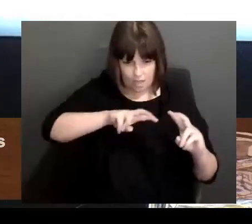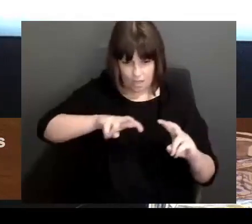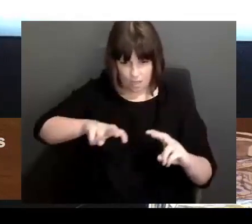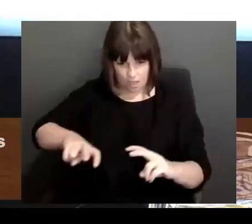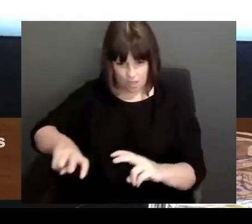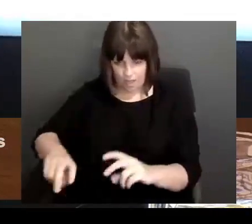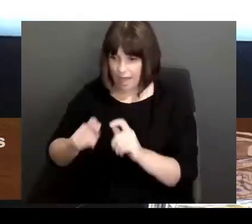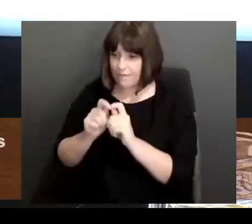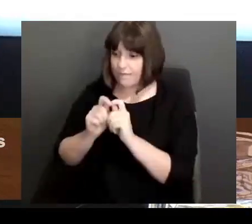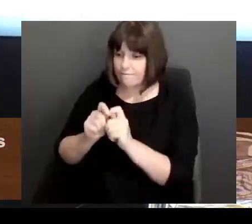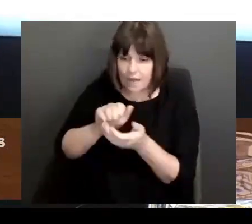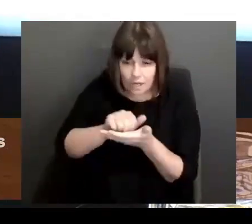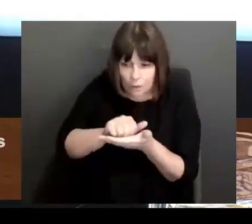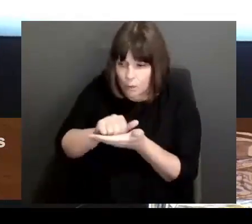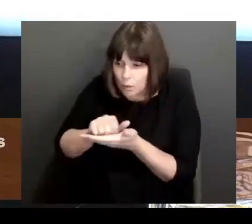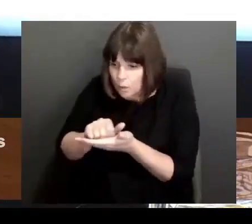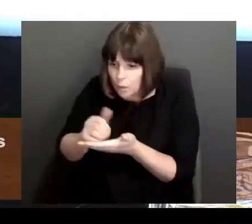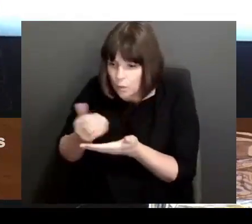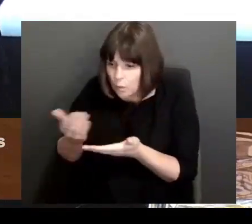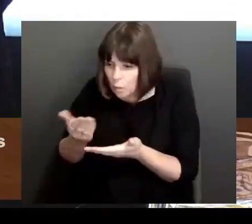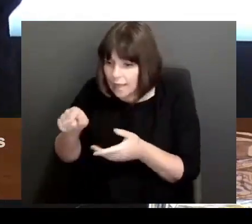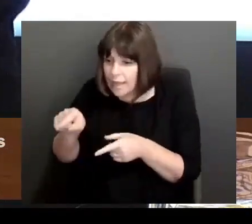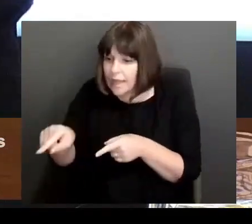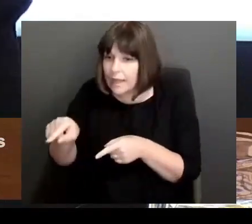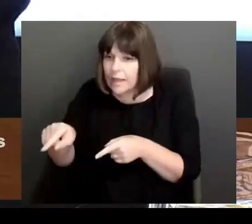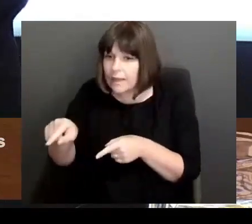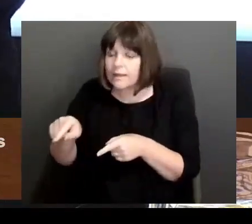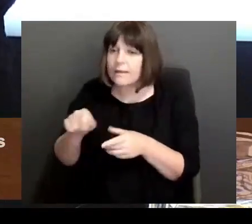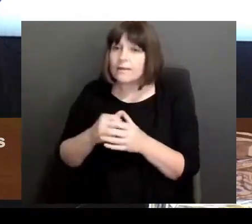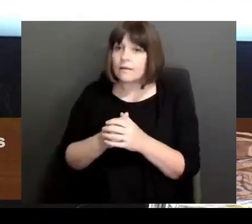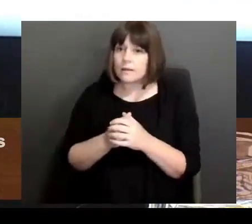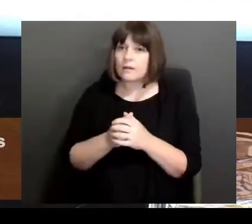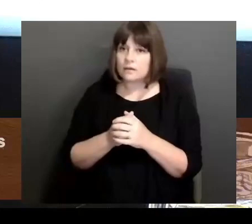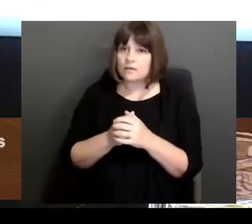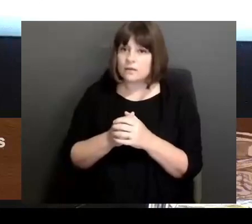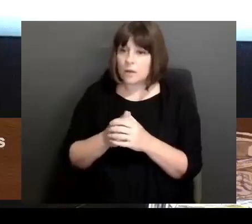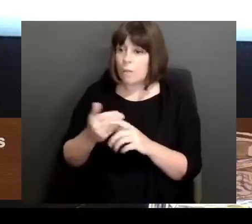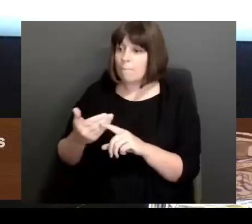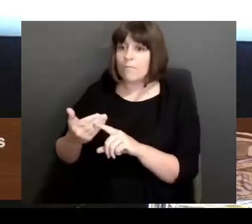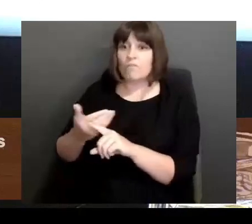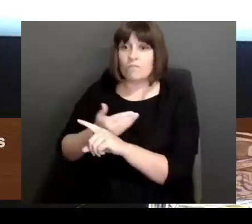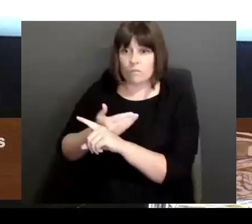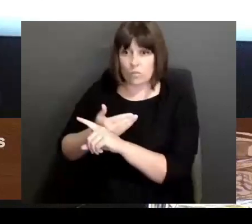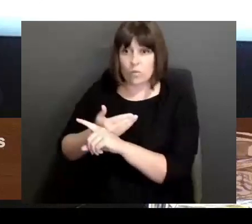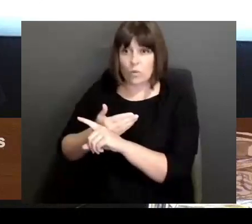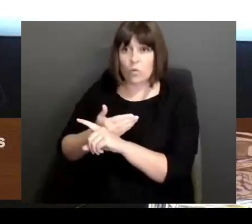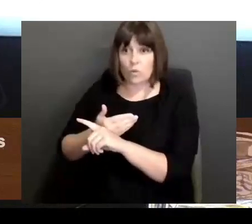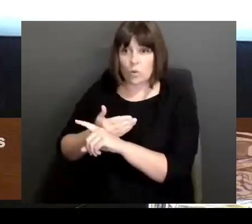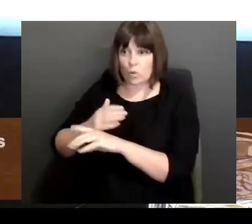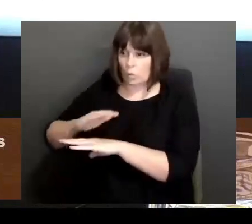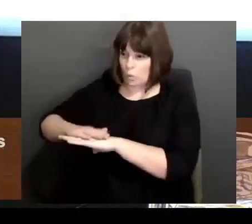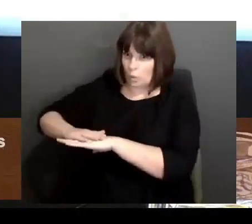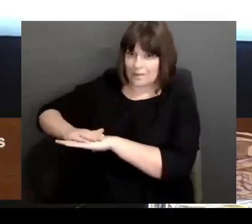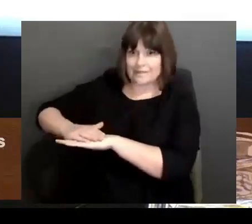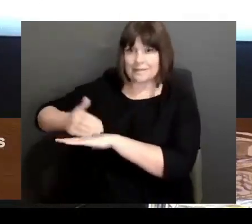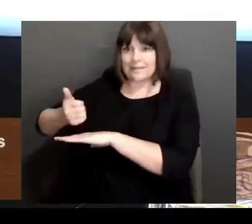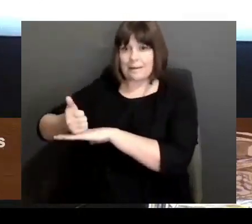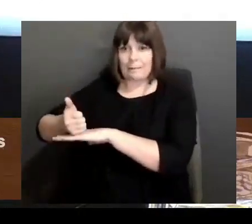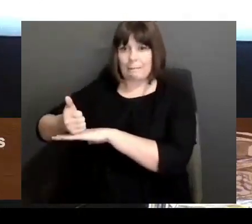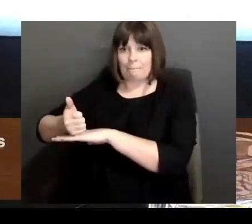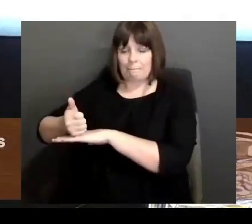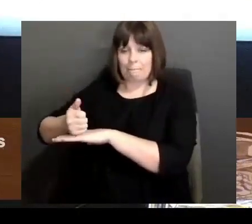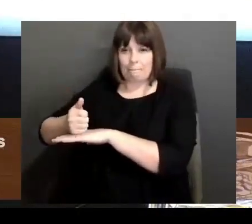to a potential route for a transmission infrastructure pathway, a reserve, if you like,